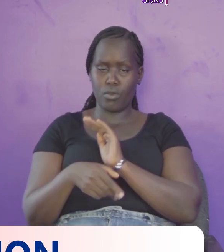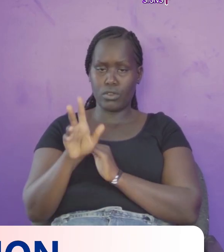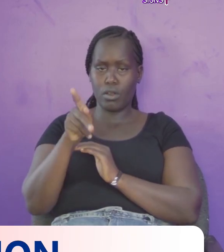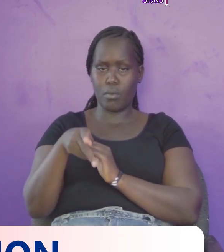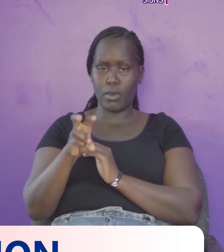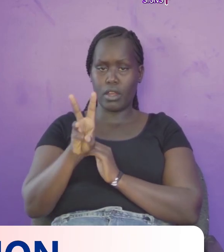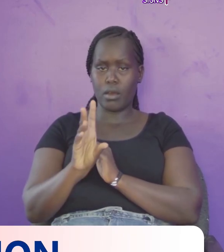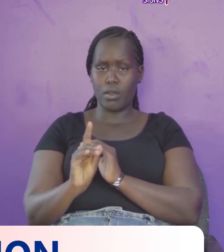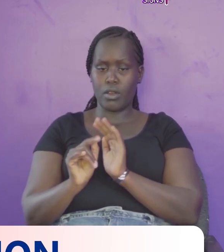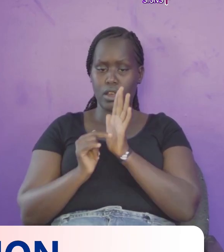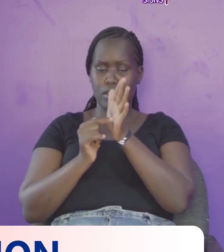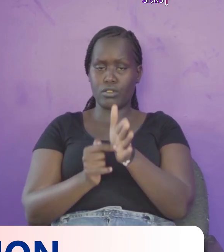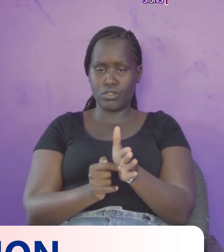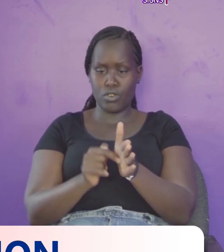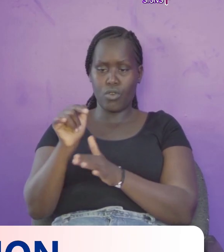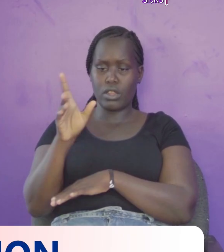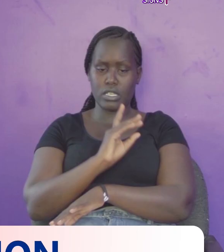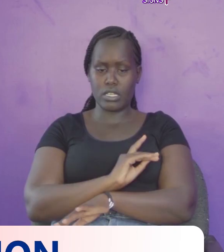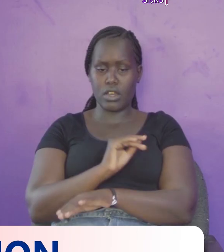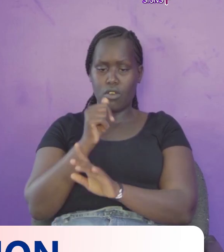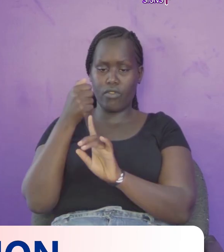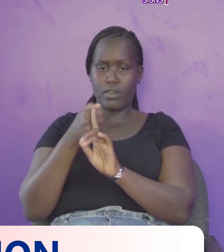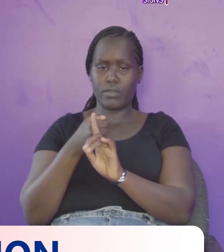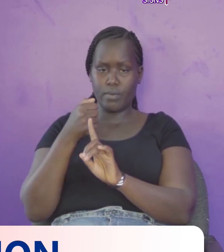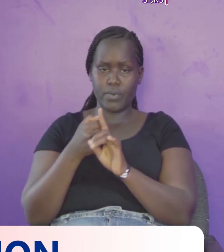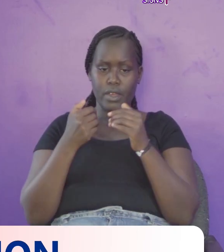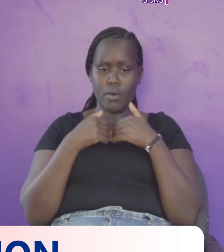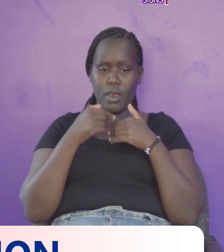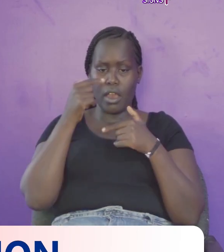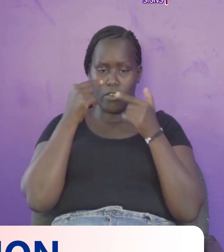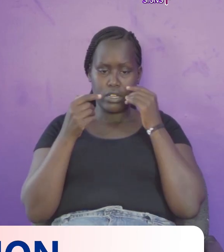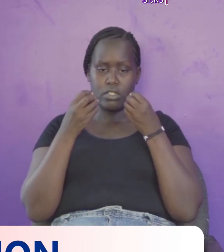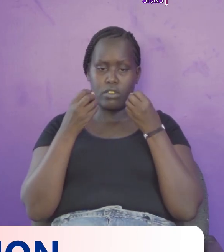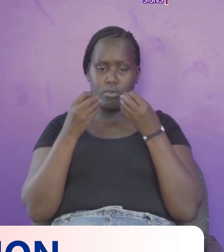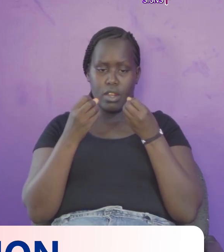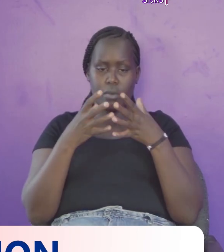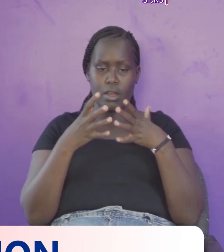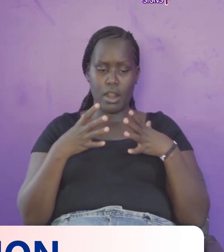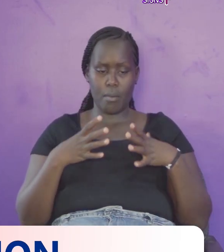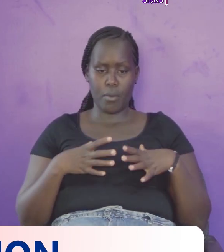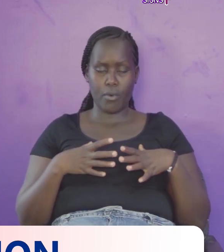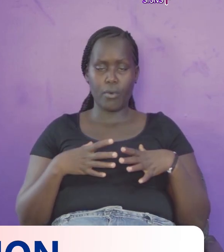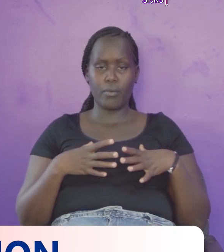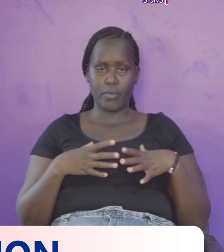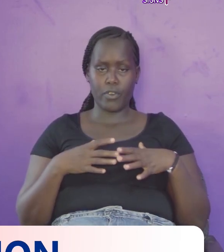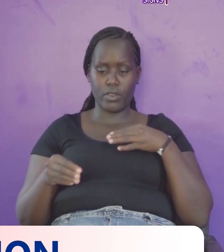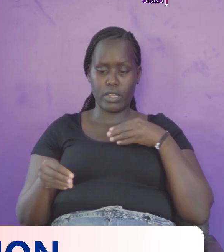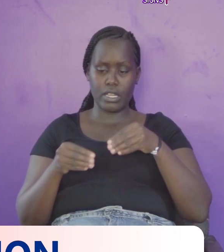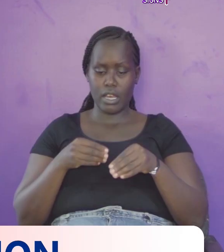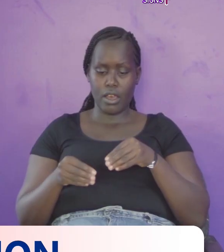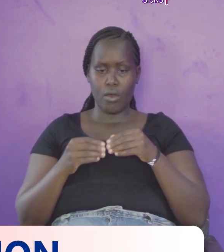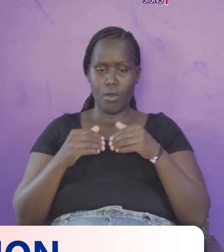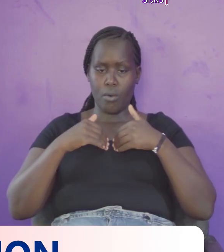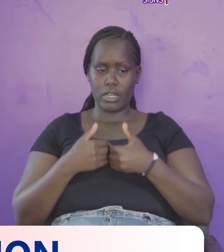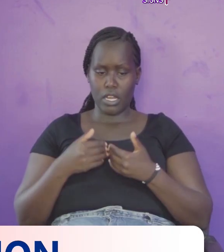PWD show? On this day of activism, there is tears in the hearts of many people with disabilities. We are tired of being put in